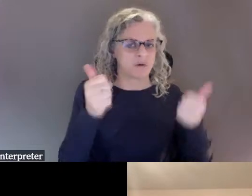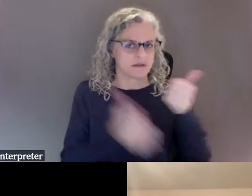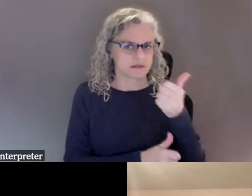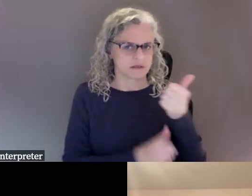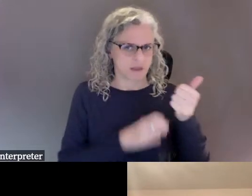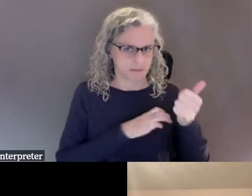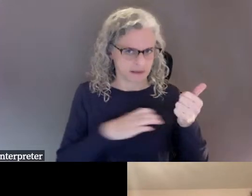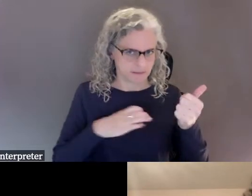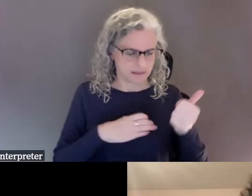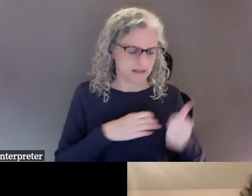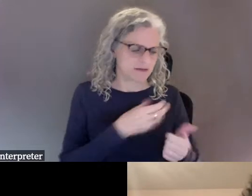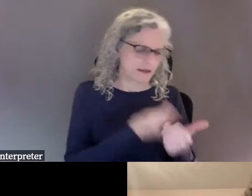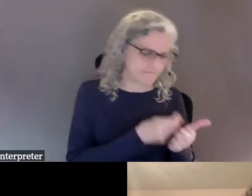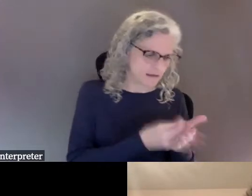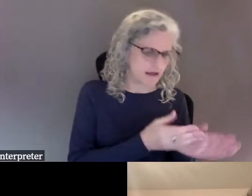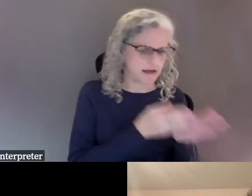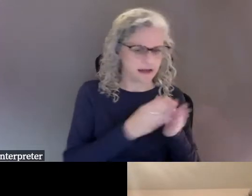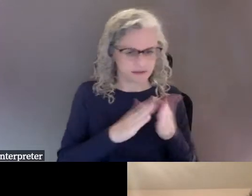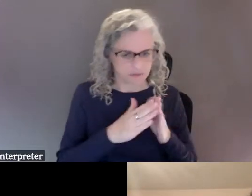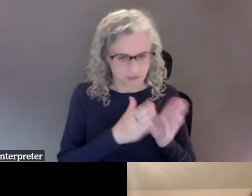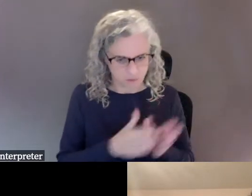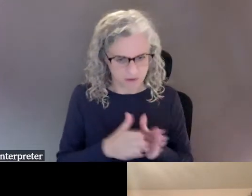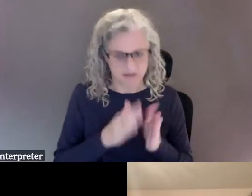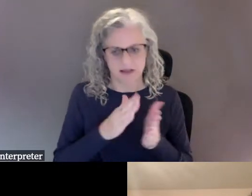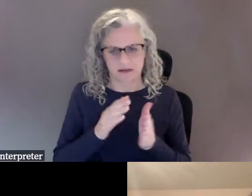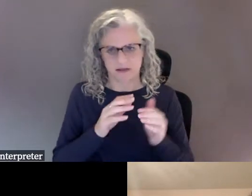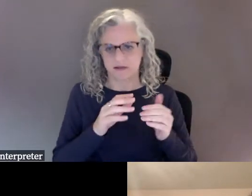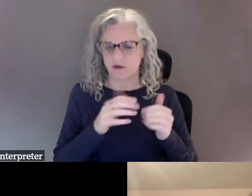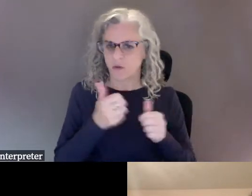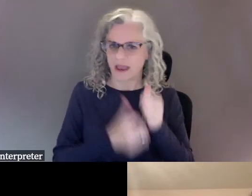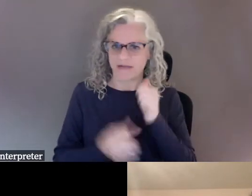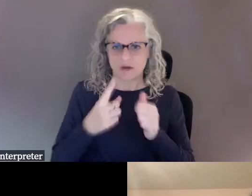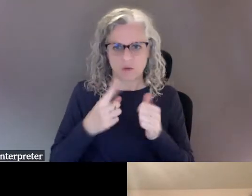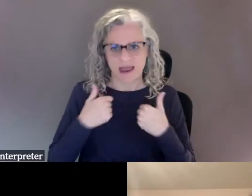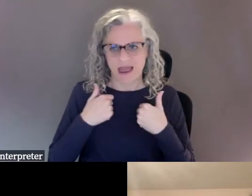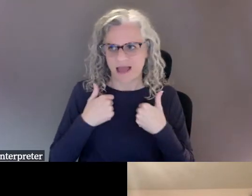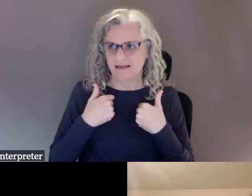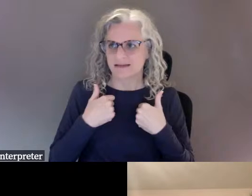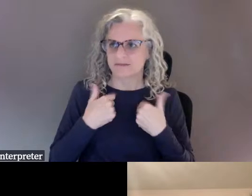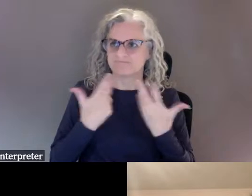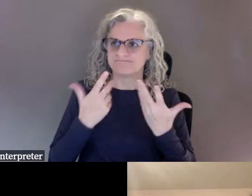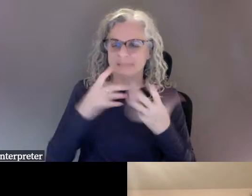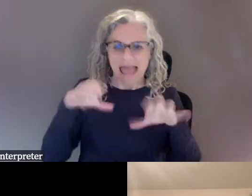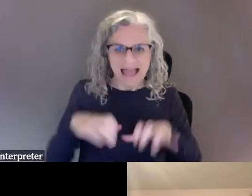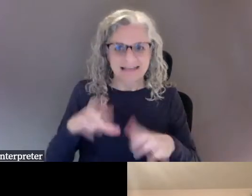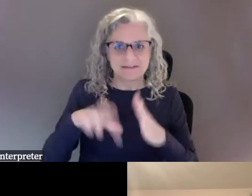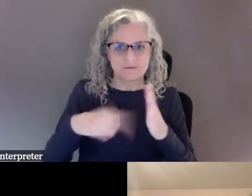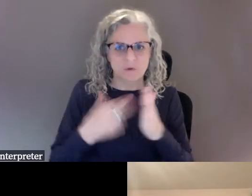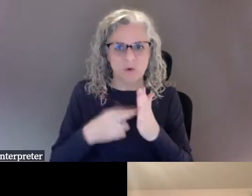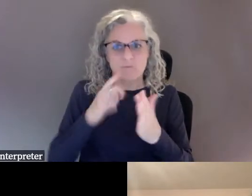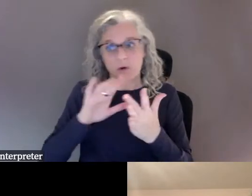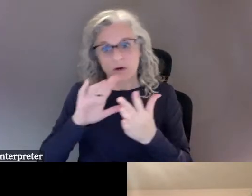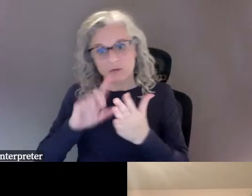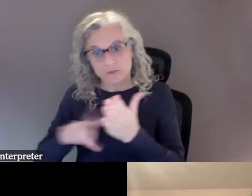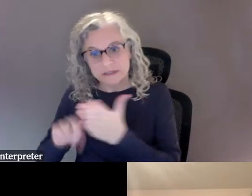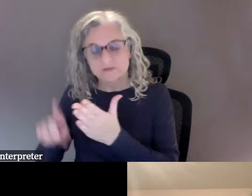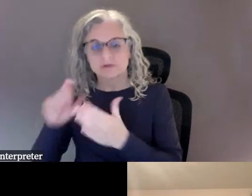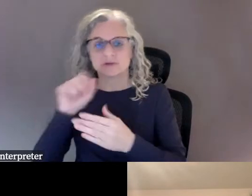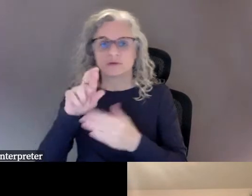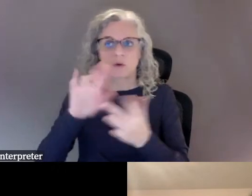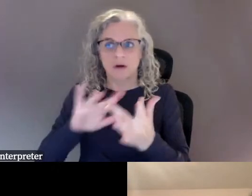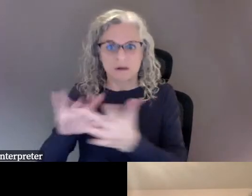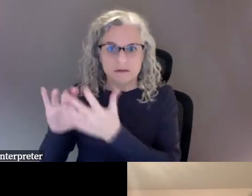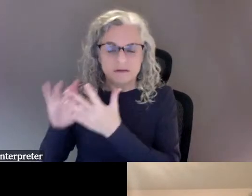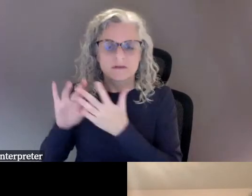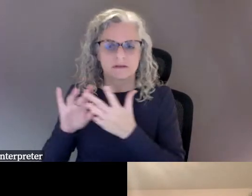a community organizing one. So we try to give everyone a really active like research role or outreach role that helps grow our capacity and help us reach our